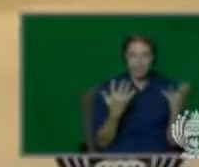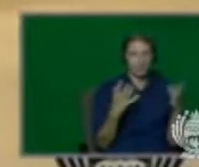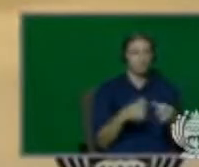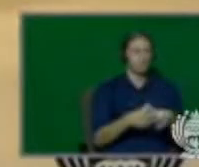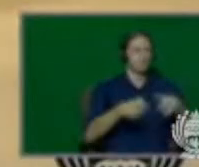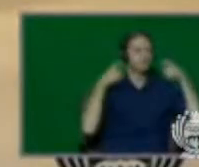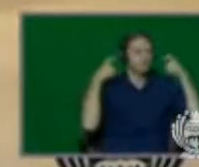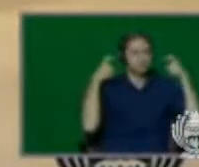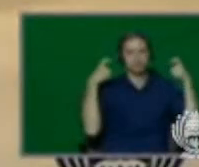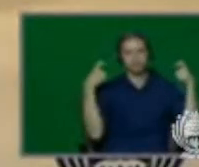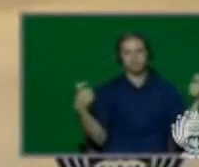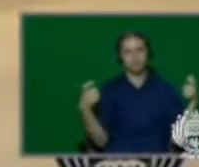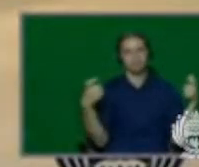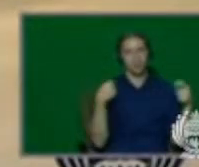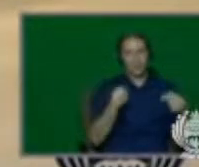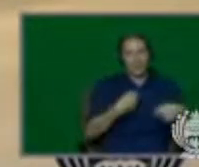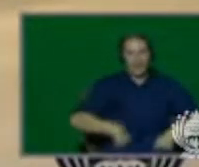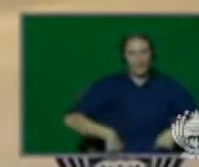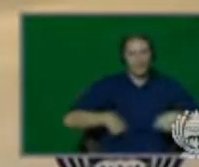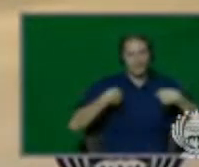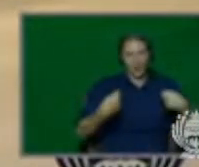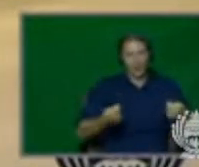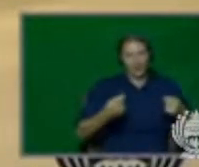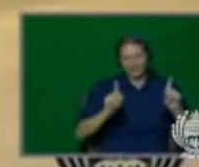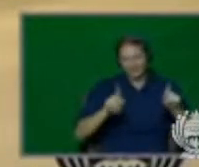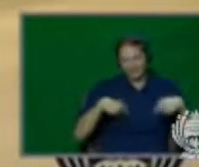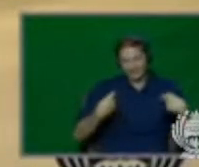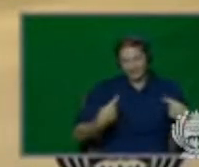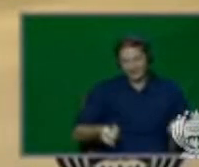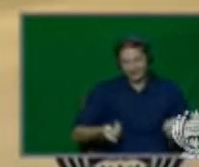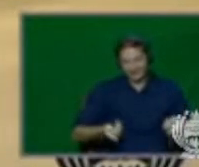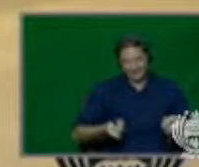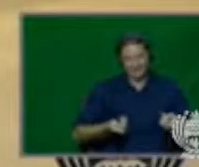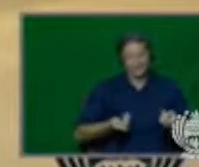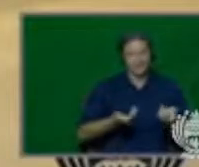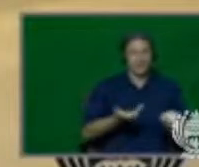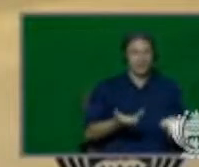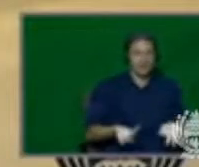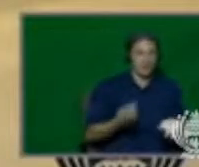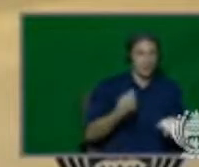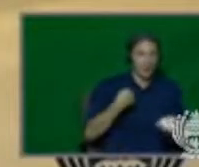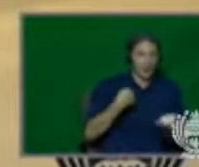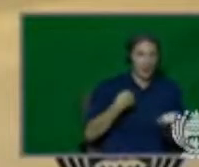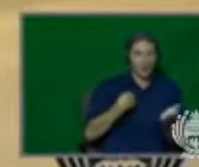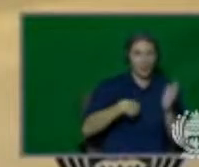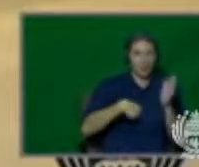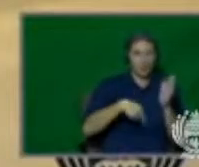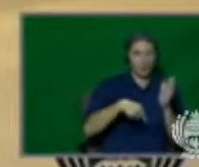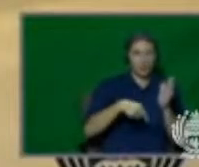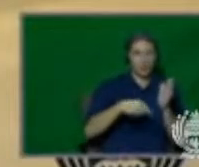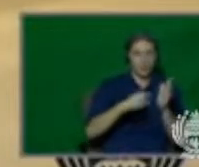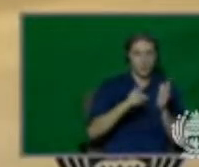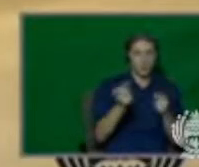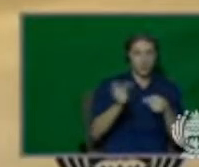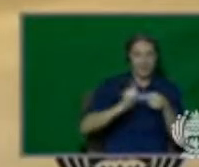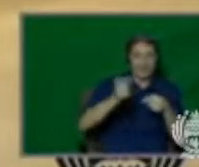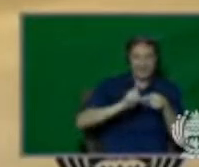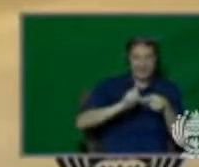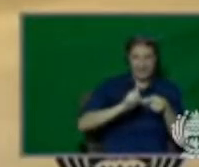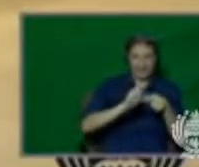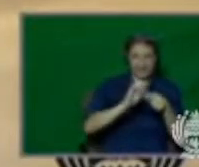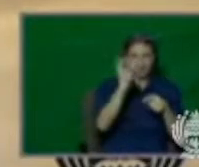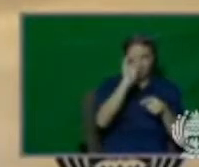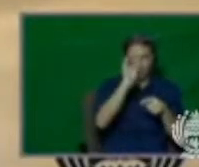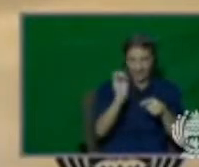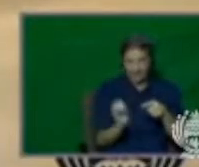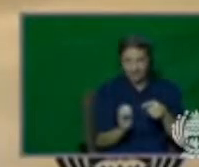be unaffordable. Our sub-investment credit rating would also make this level of borrowing